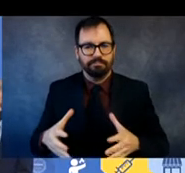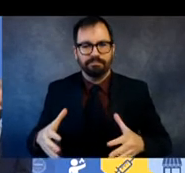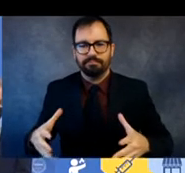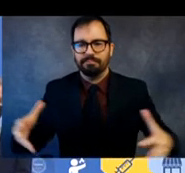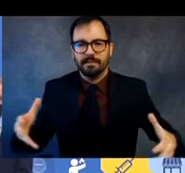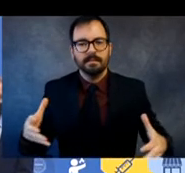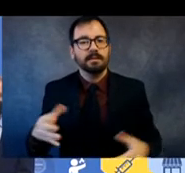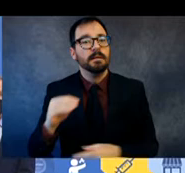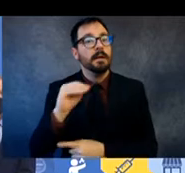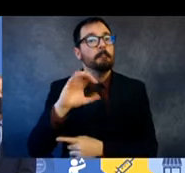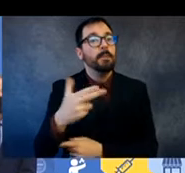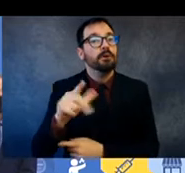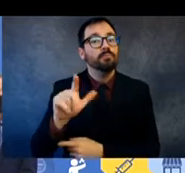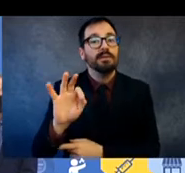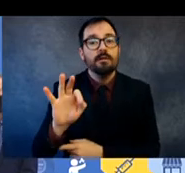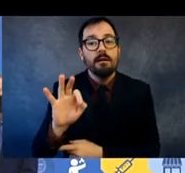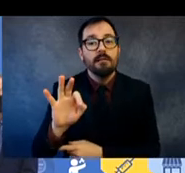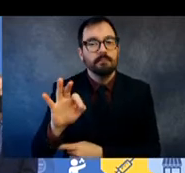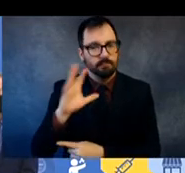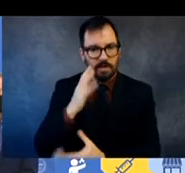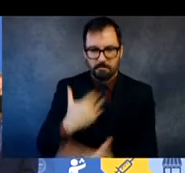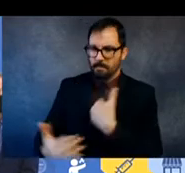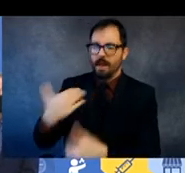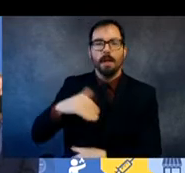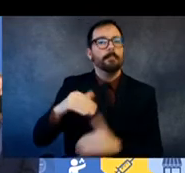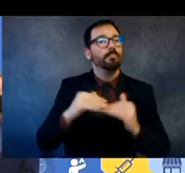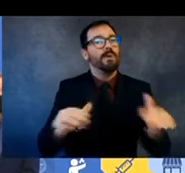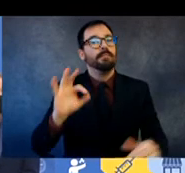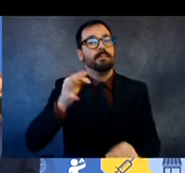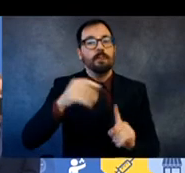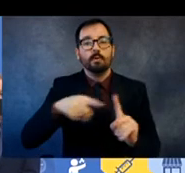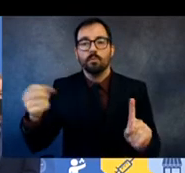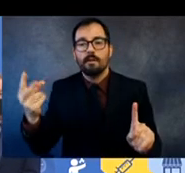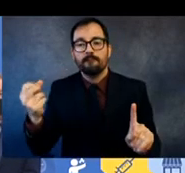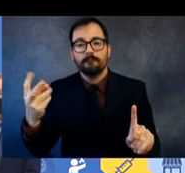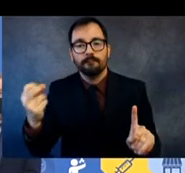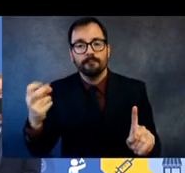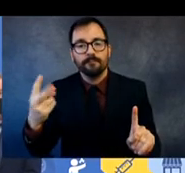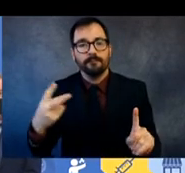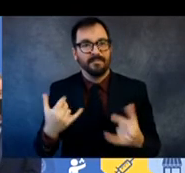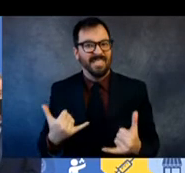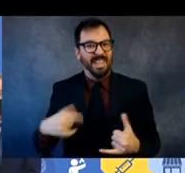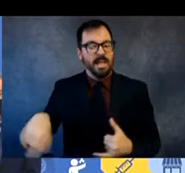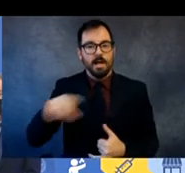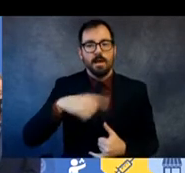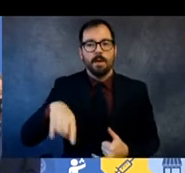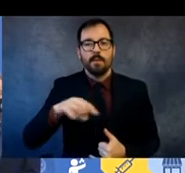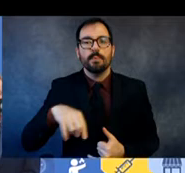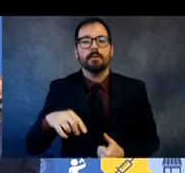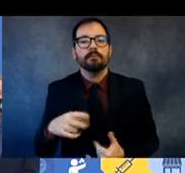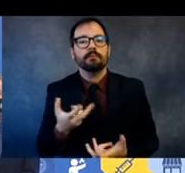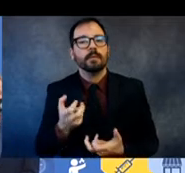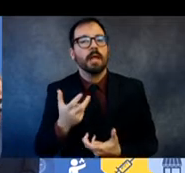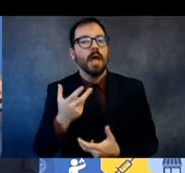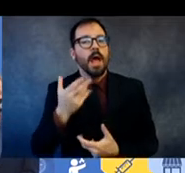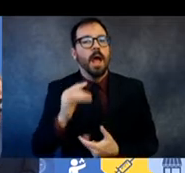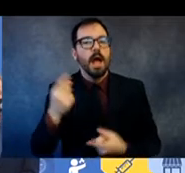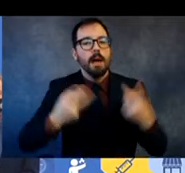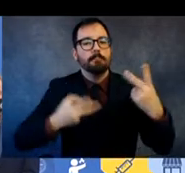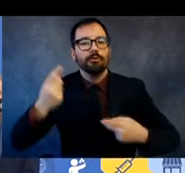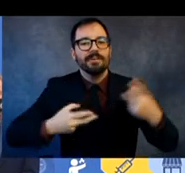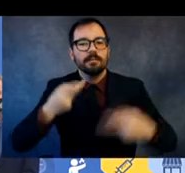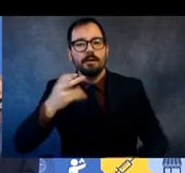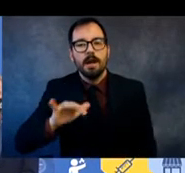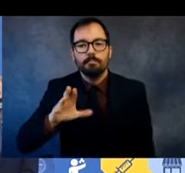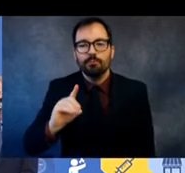school. Currently, in-person school is hybrid learning, which means that parents can opt out, or opt in, actually, if they